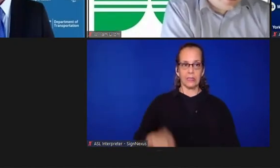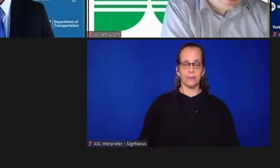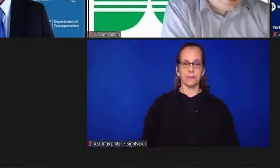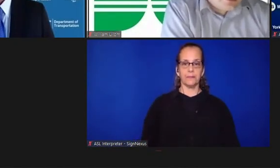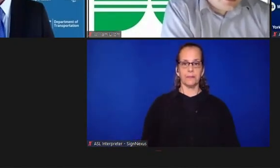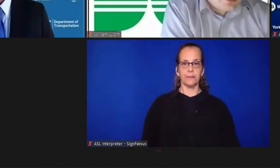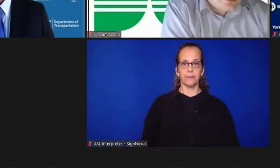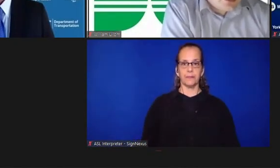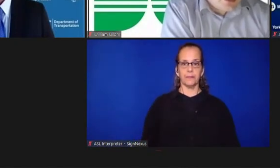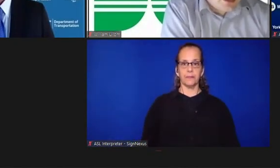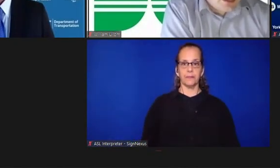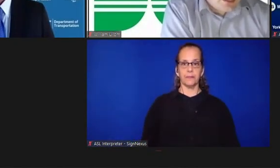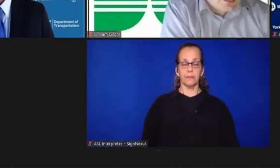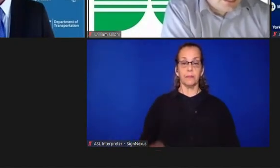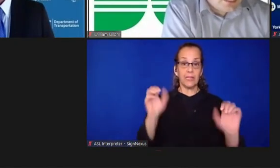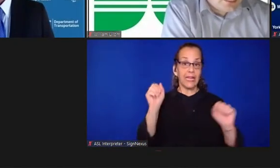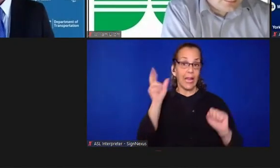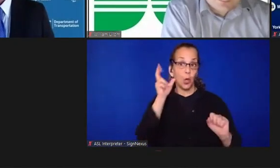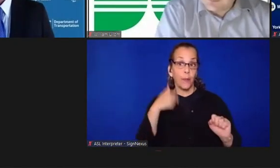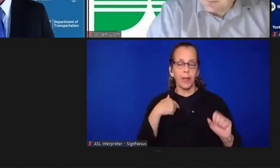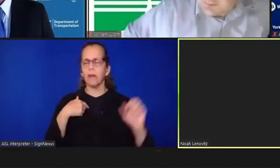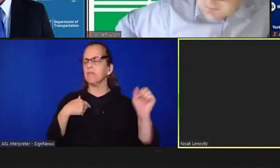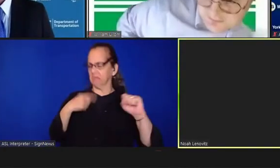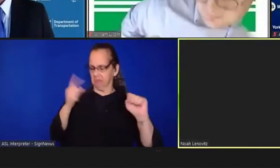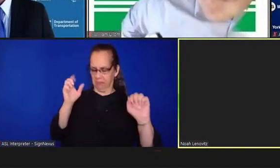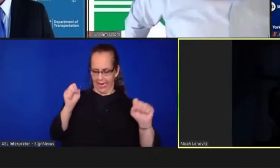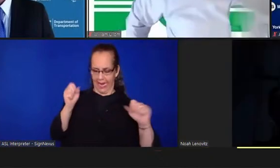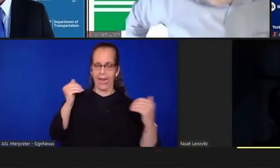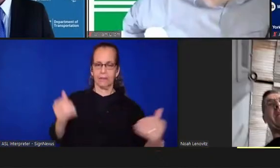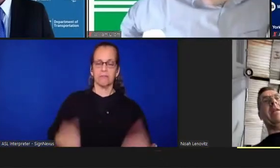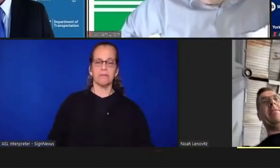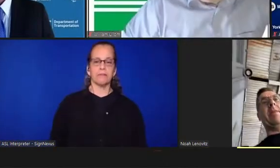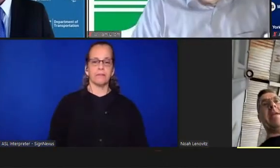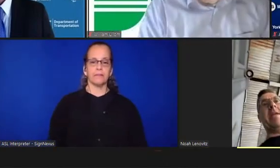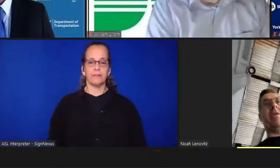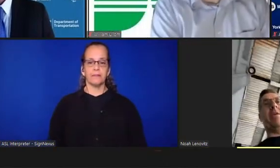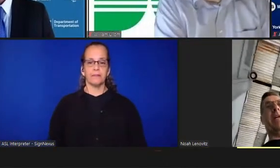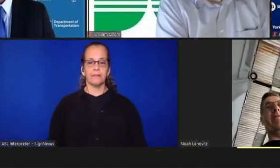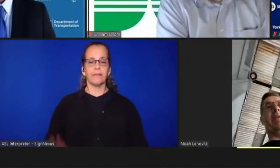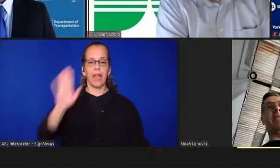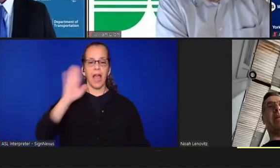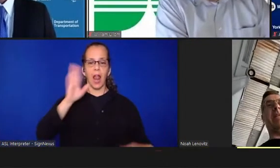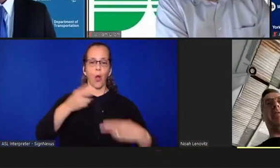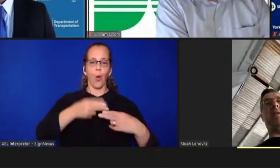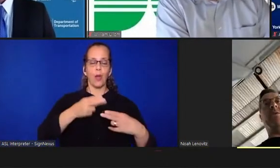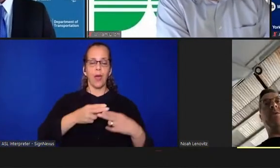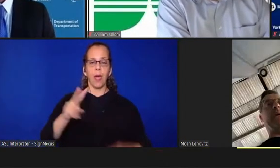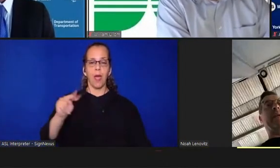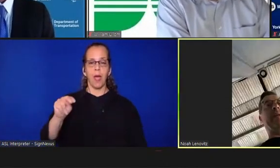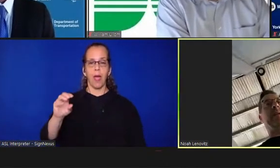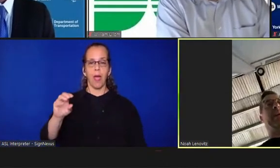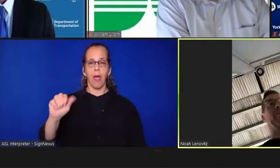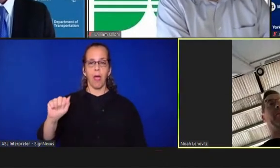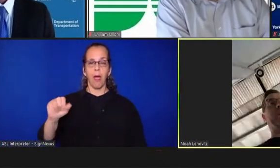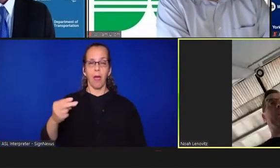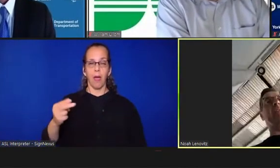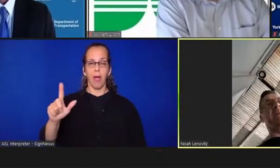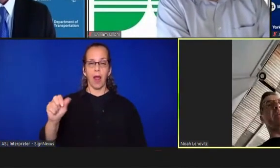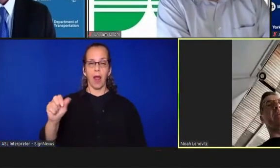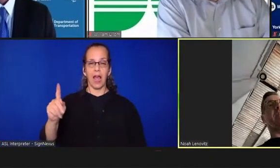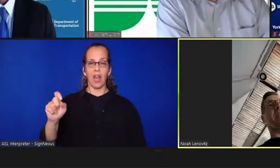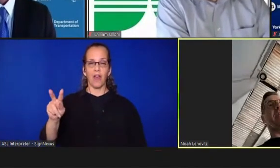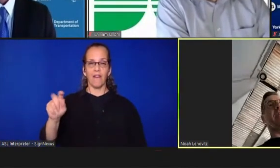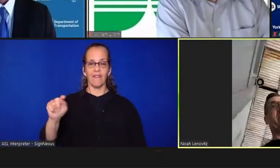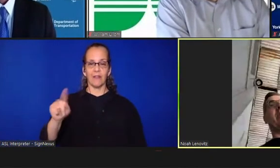hello can you hear me yes we can thank you well my name is Noah lenovitz I live in lower Manhattan and work in the